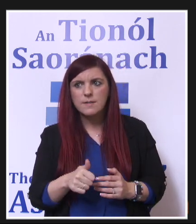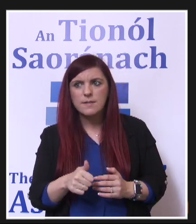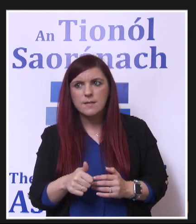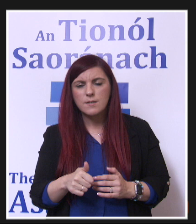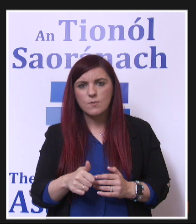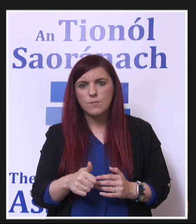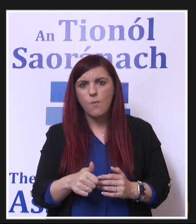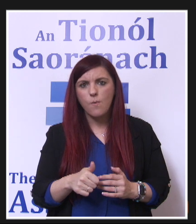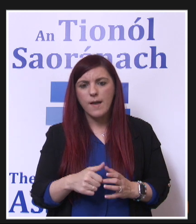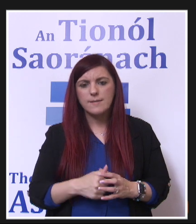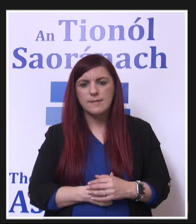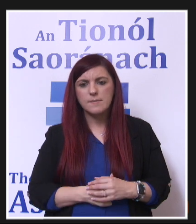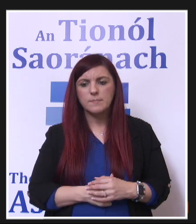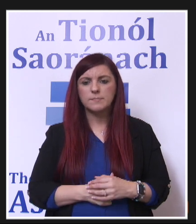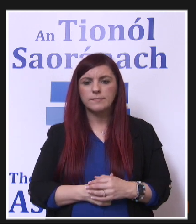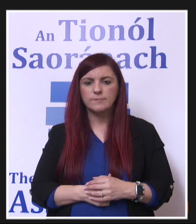make the same ones today.